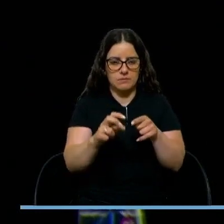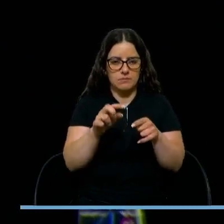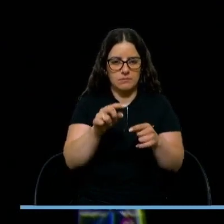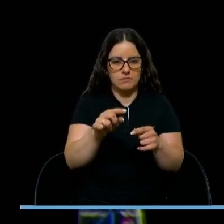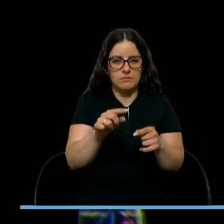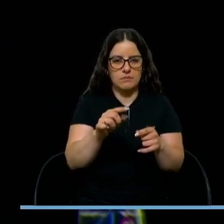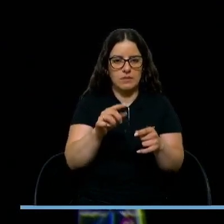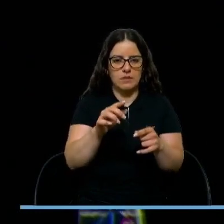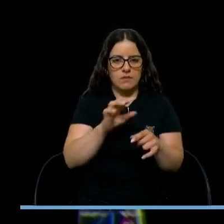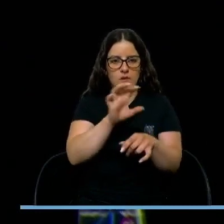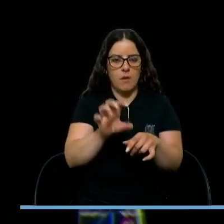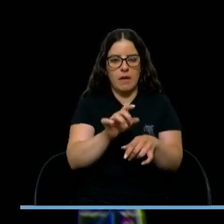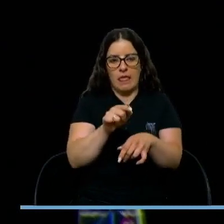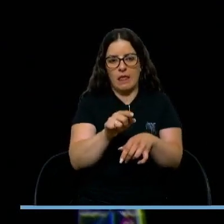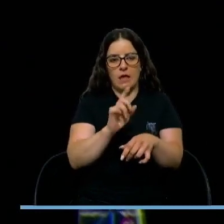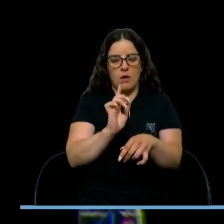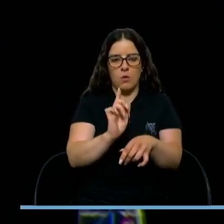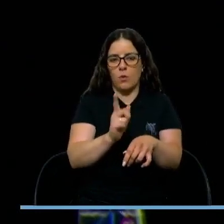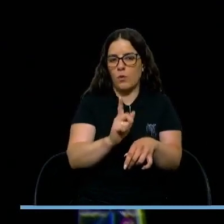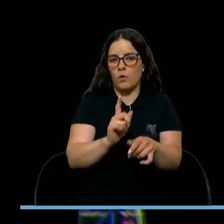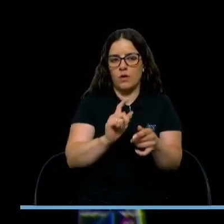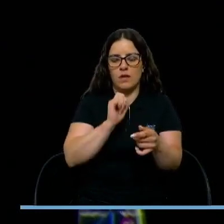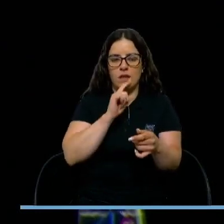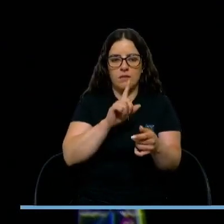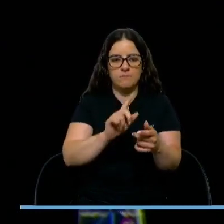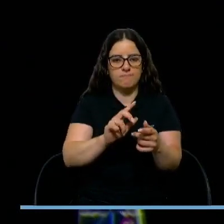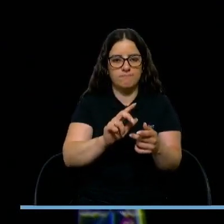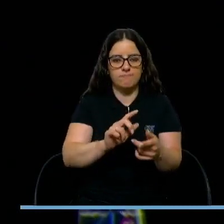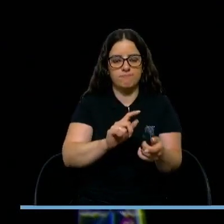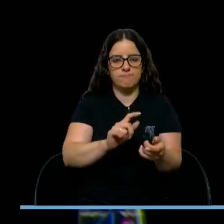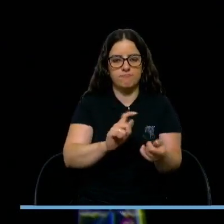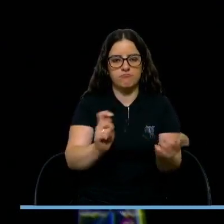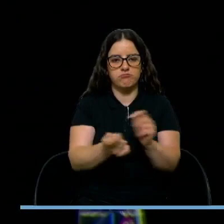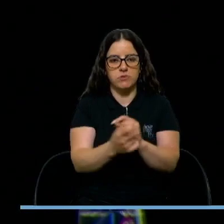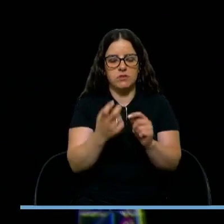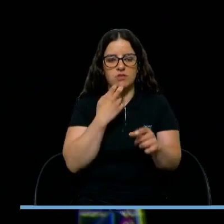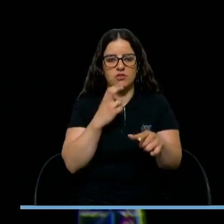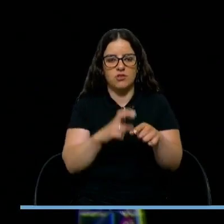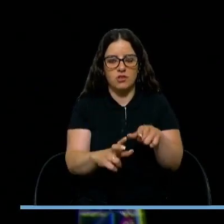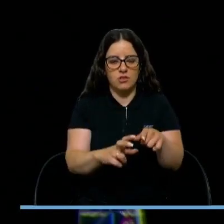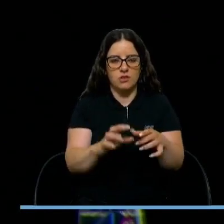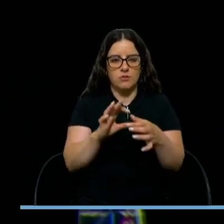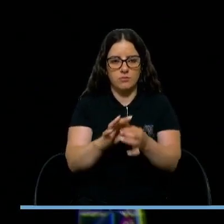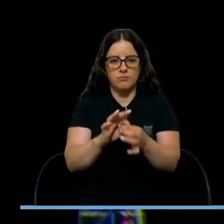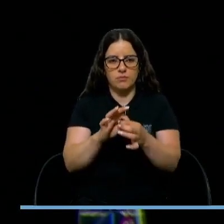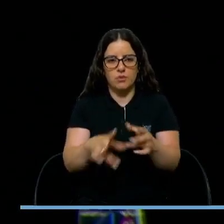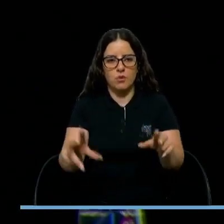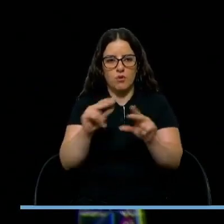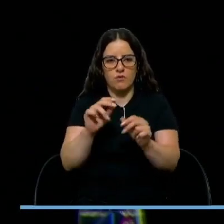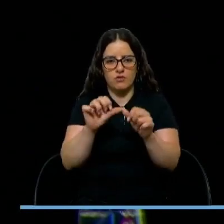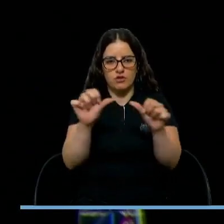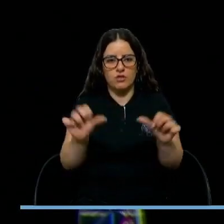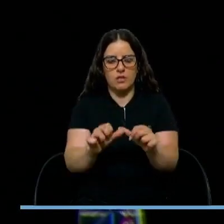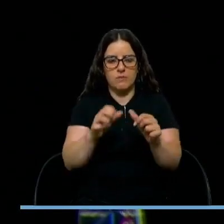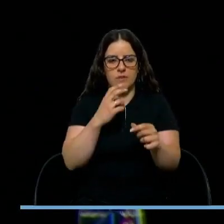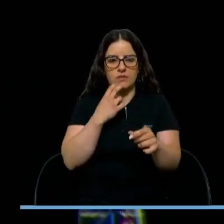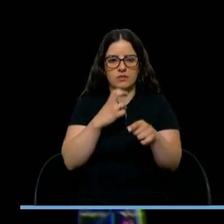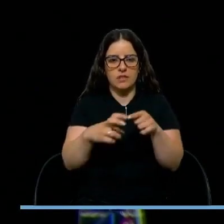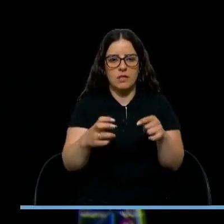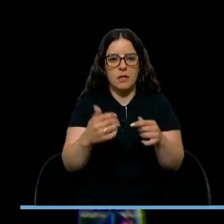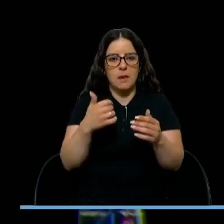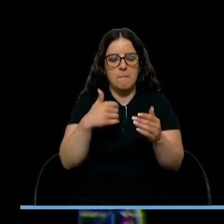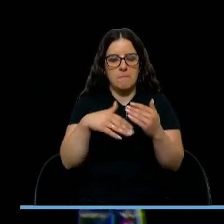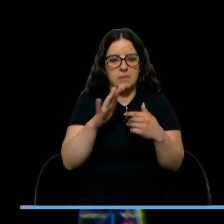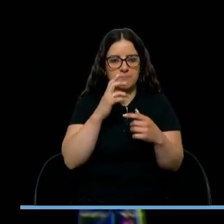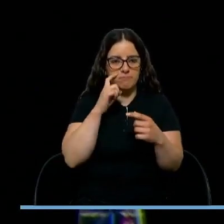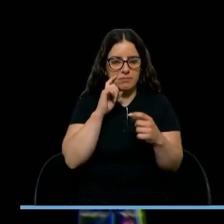because only as such will we be able to move towards this transition, the energetic transition, which is more